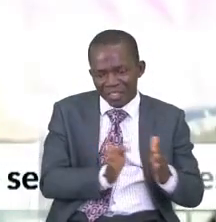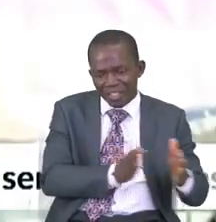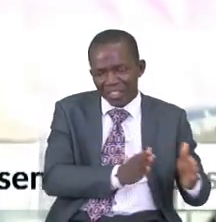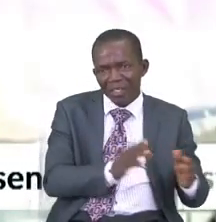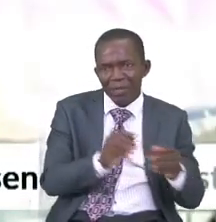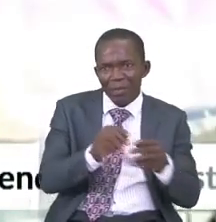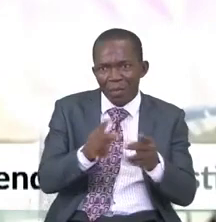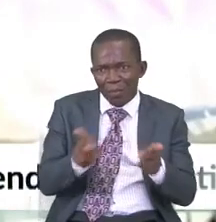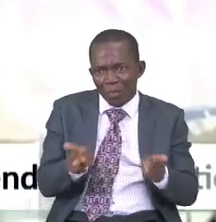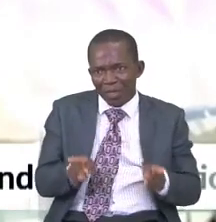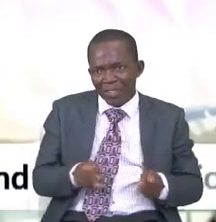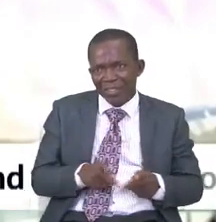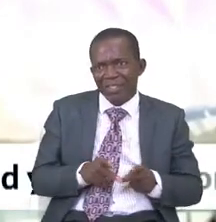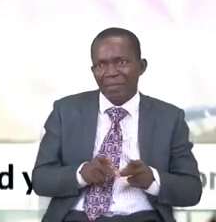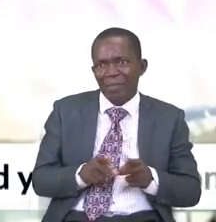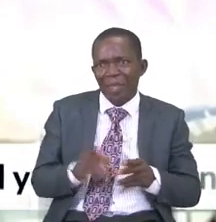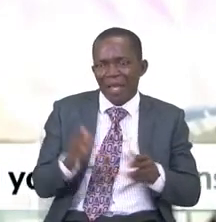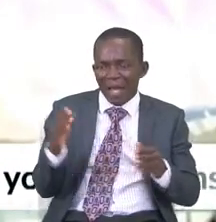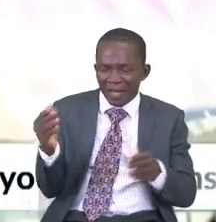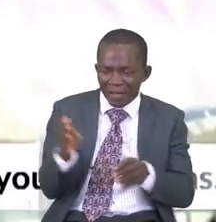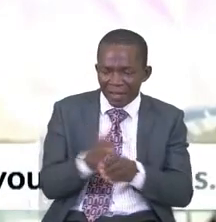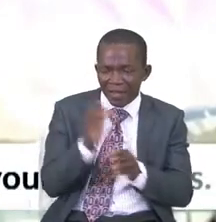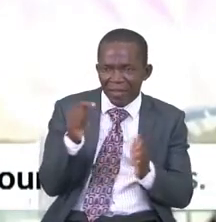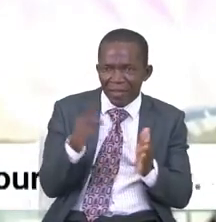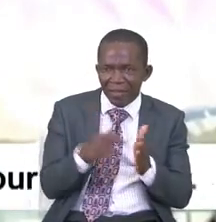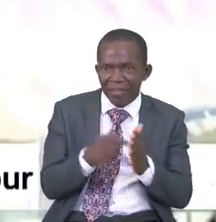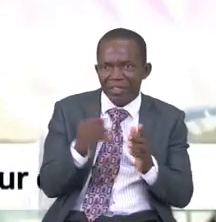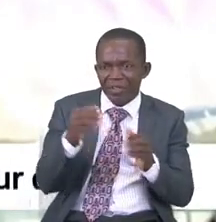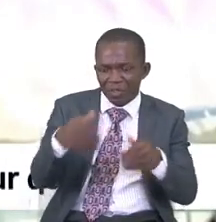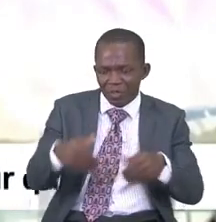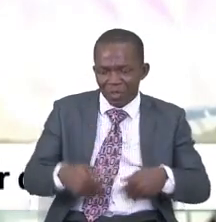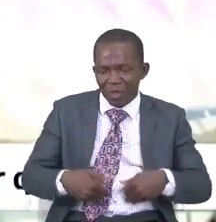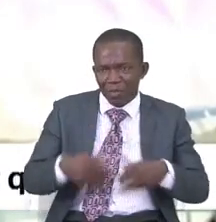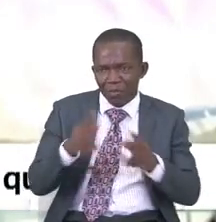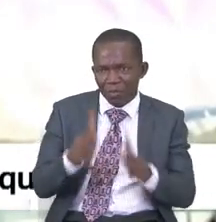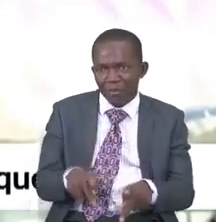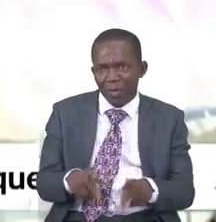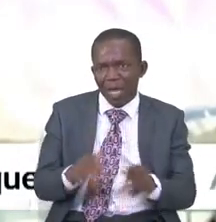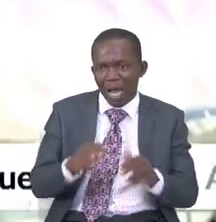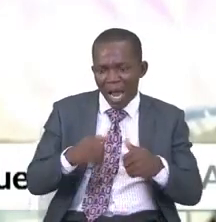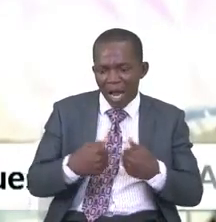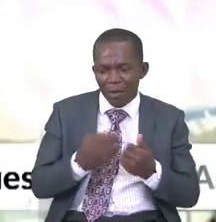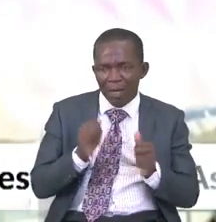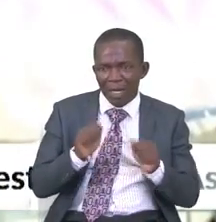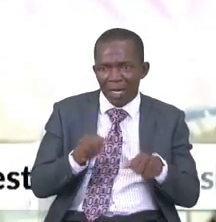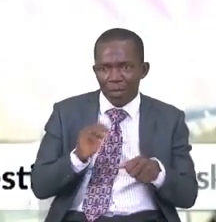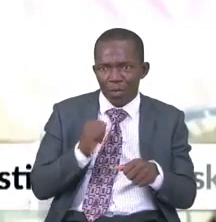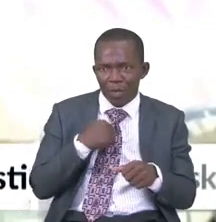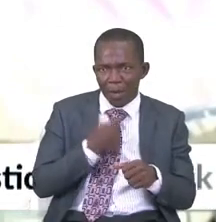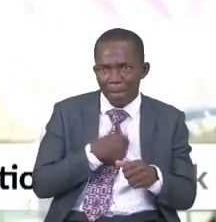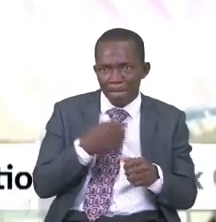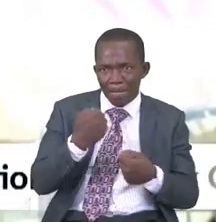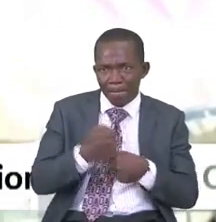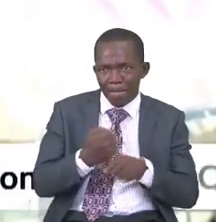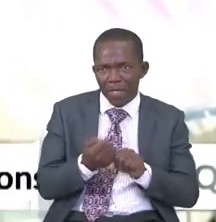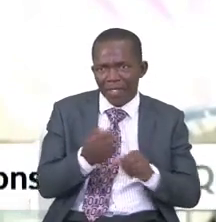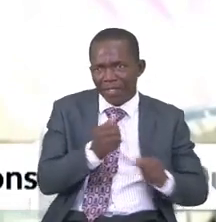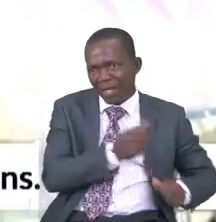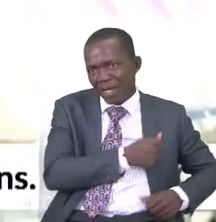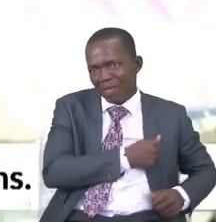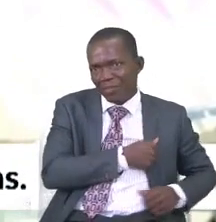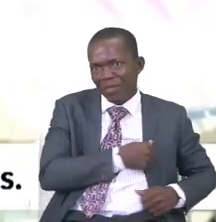people. What pitch can we give them? How can we make the military exciting? The few, the proud, the